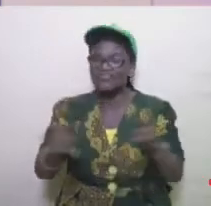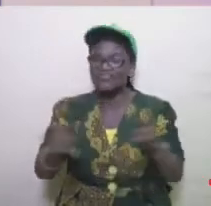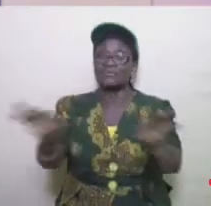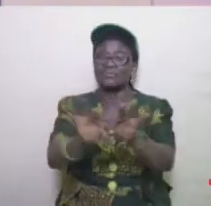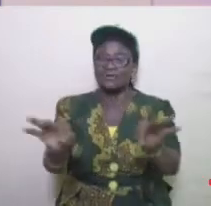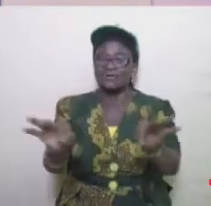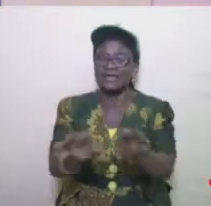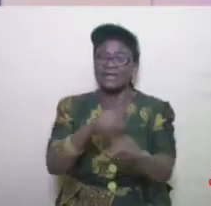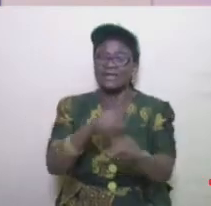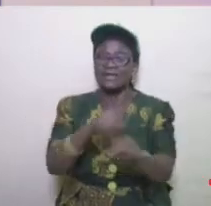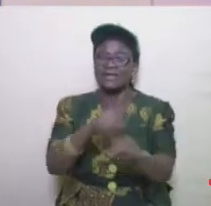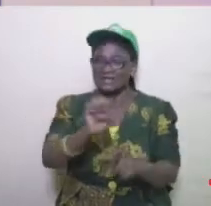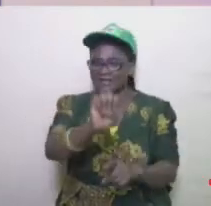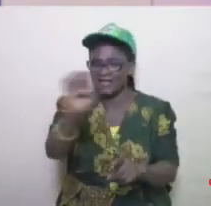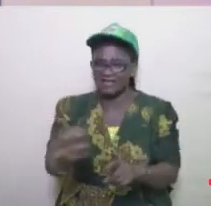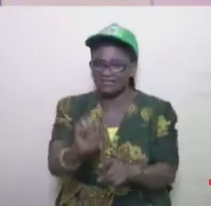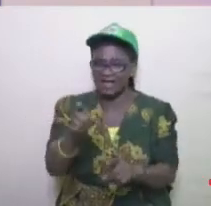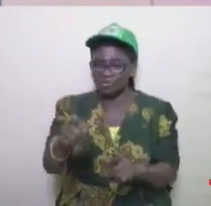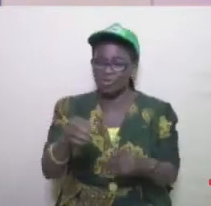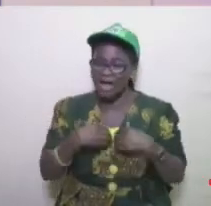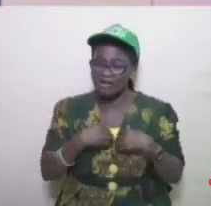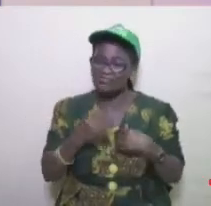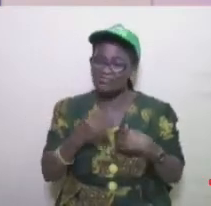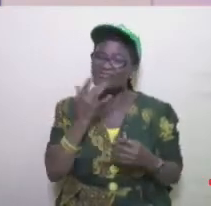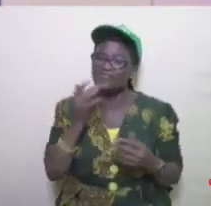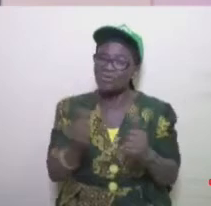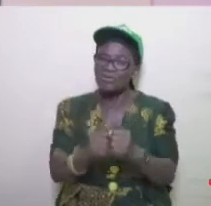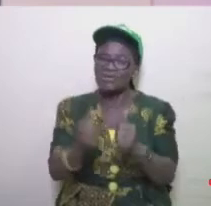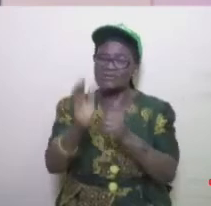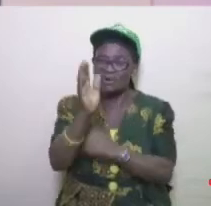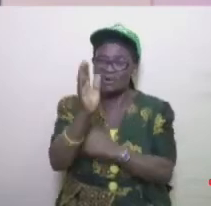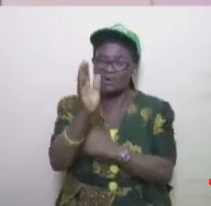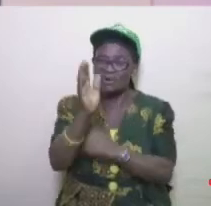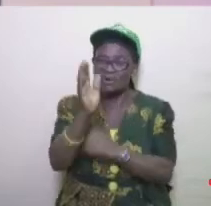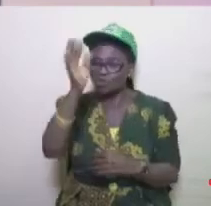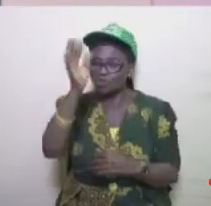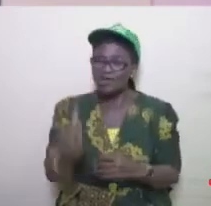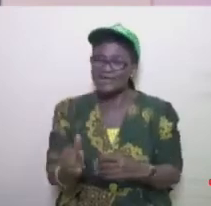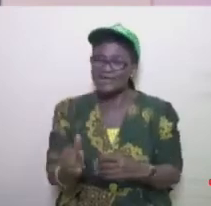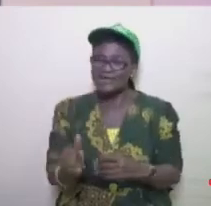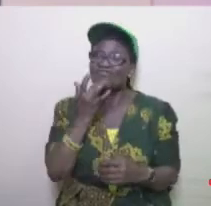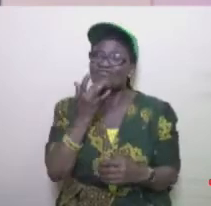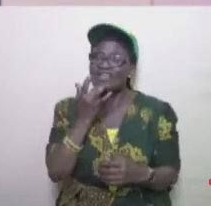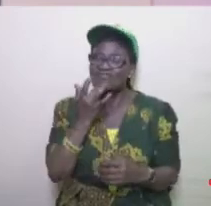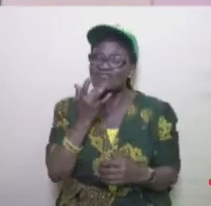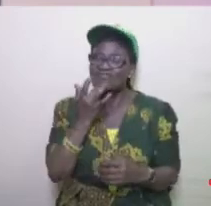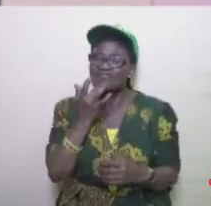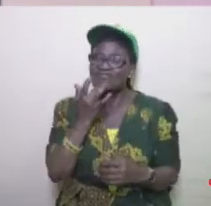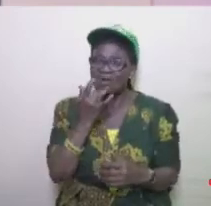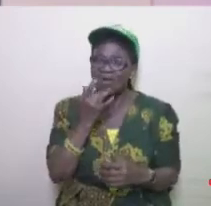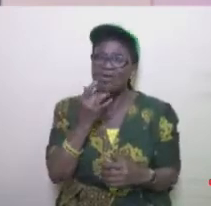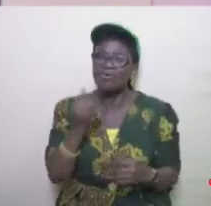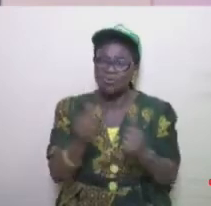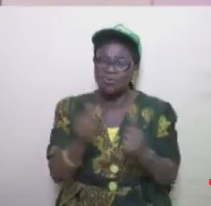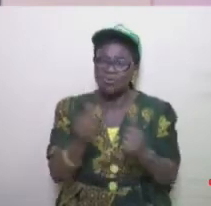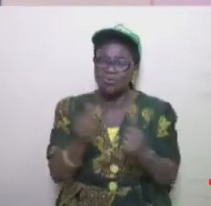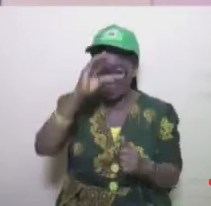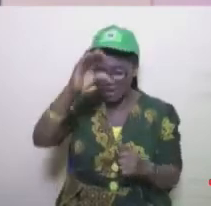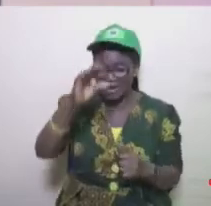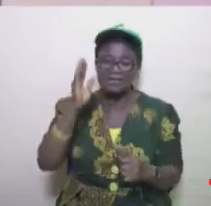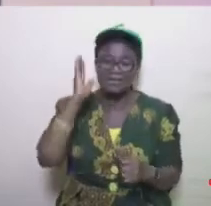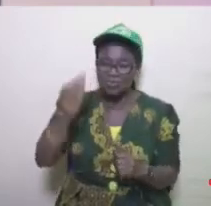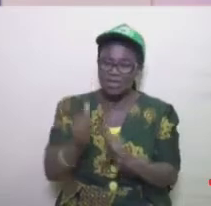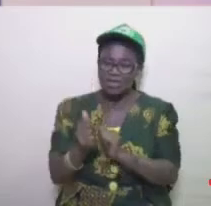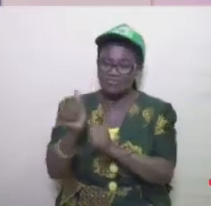favor with God, definitely favor with man will